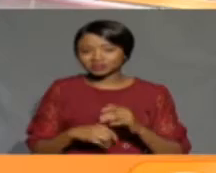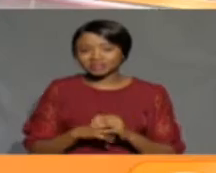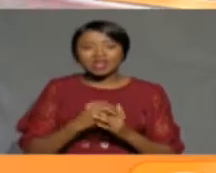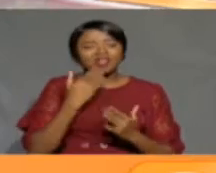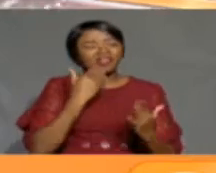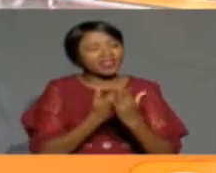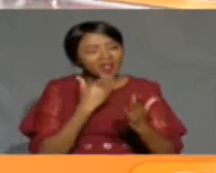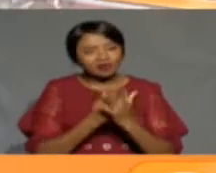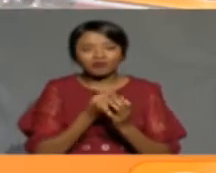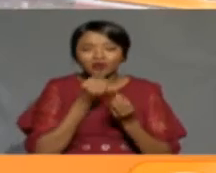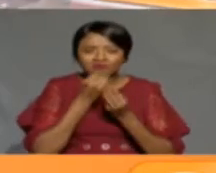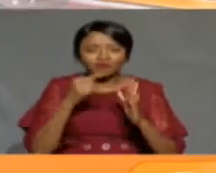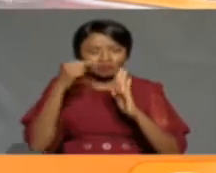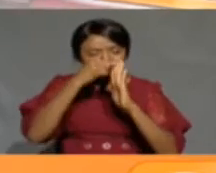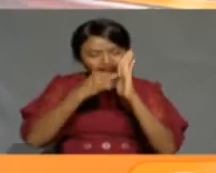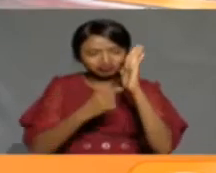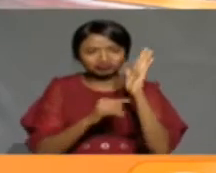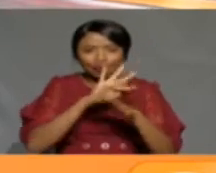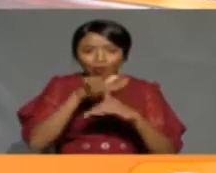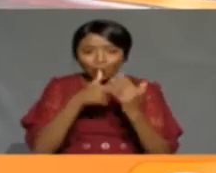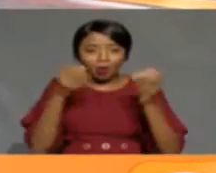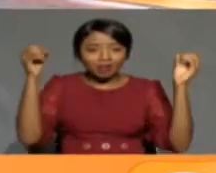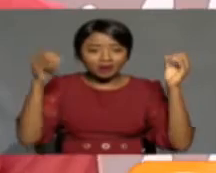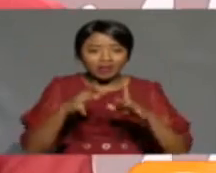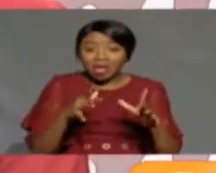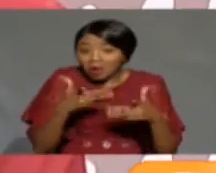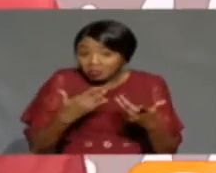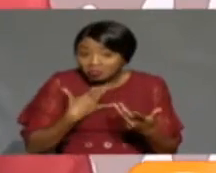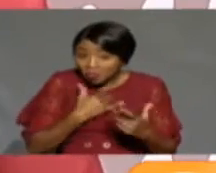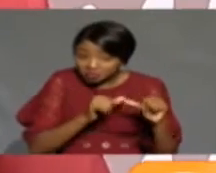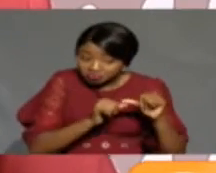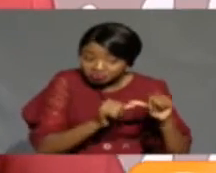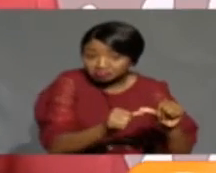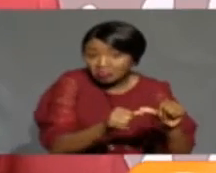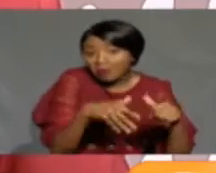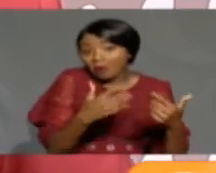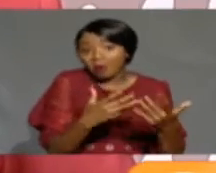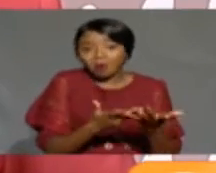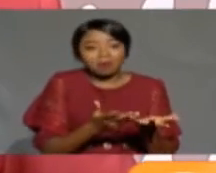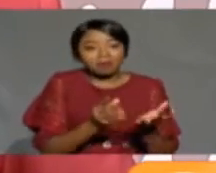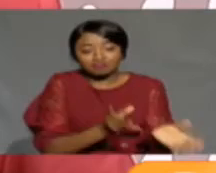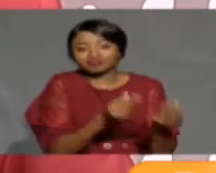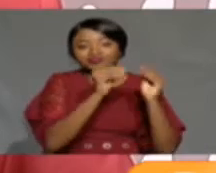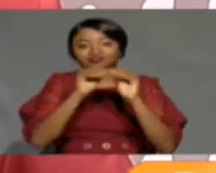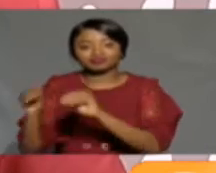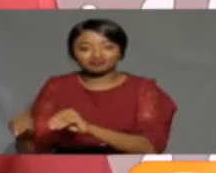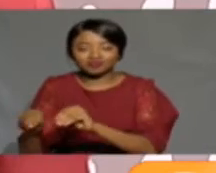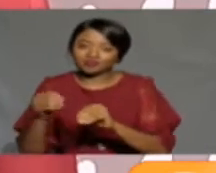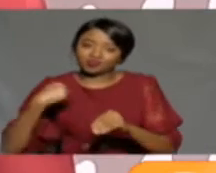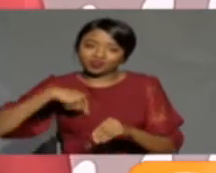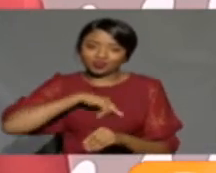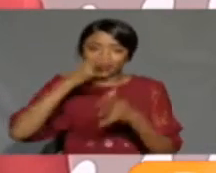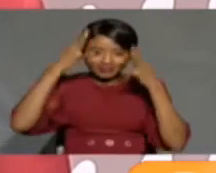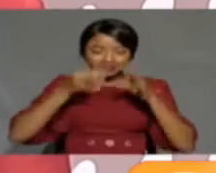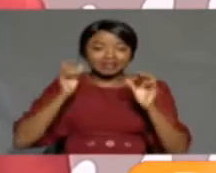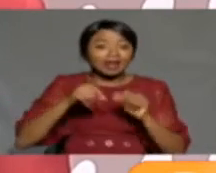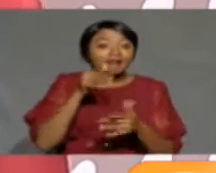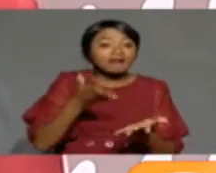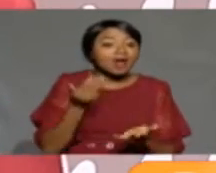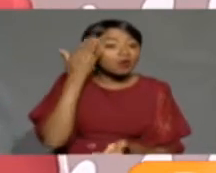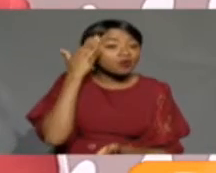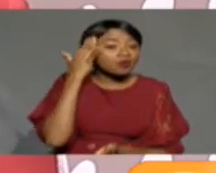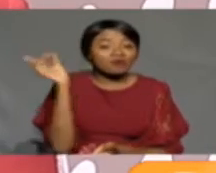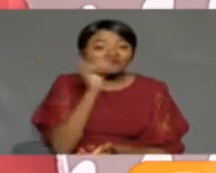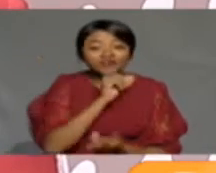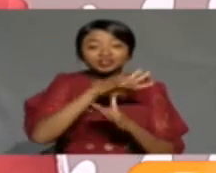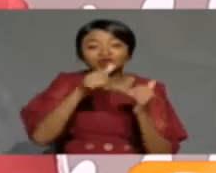clearly those issues that are there. What we want the status quo to remain, well, that is up to us to decide. You now know all the options